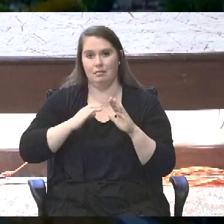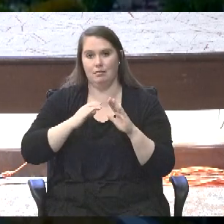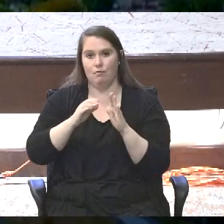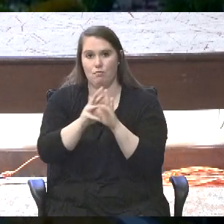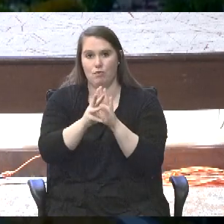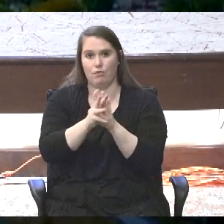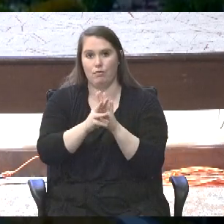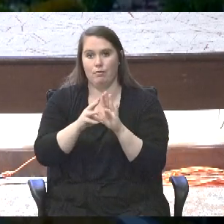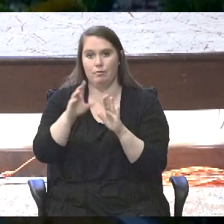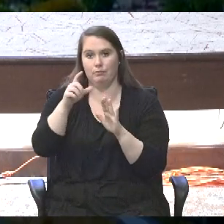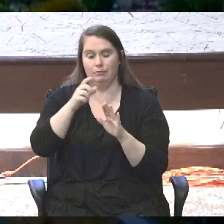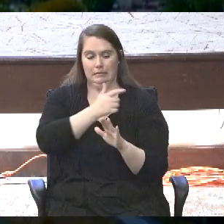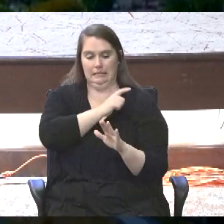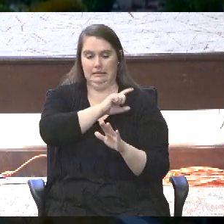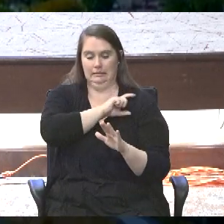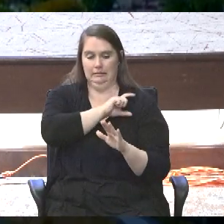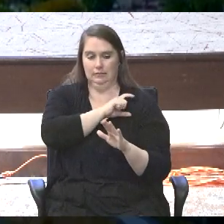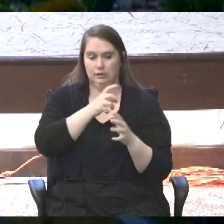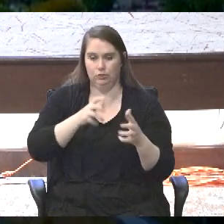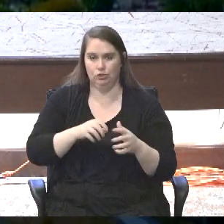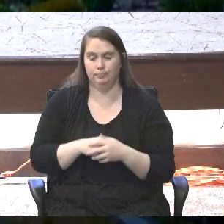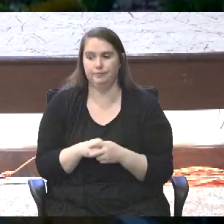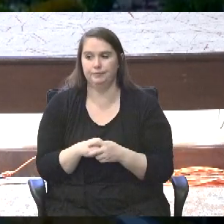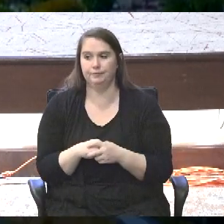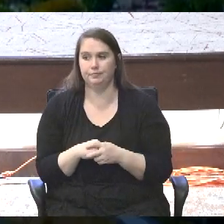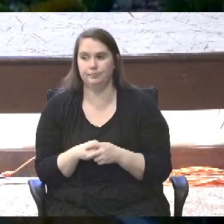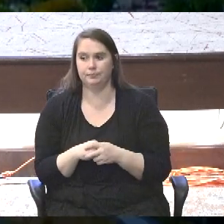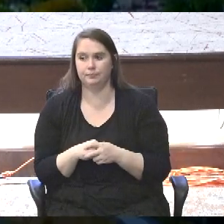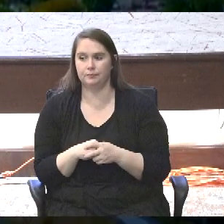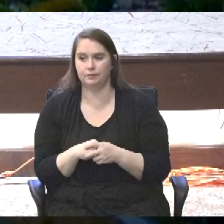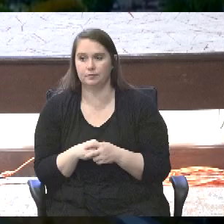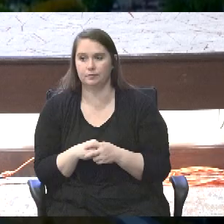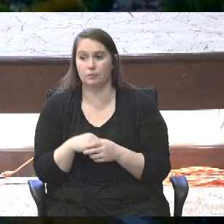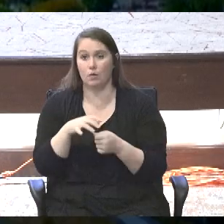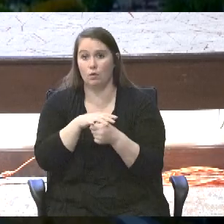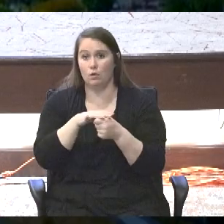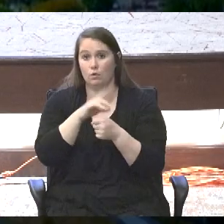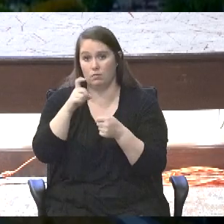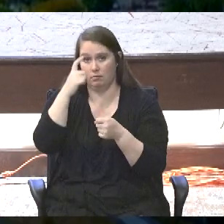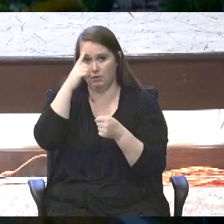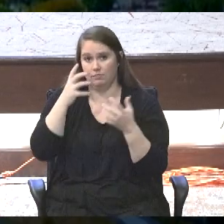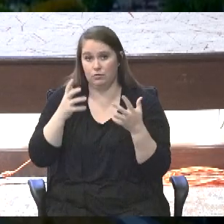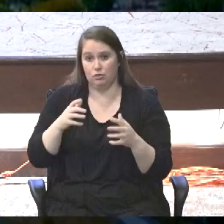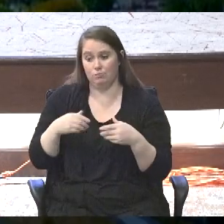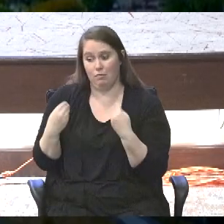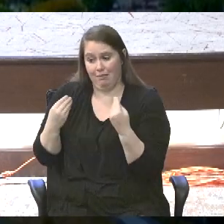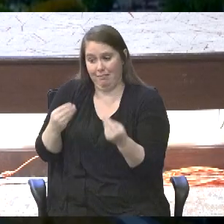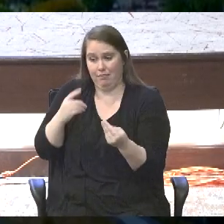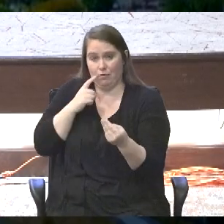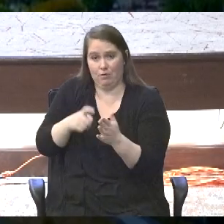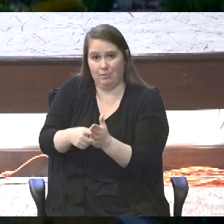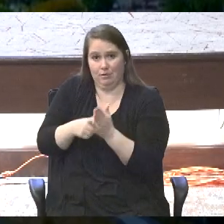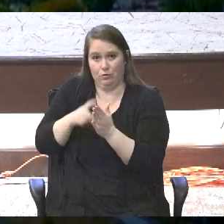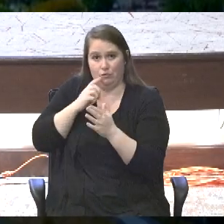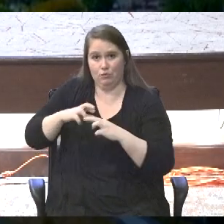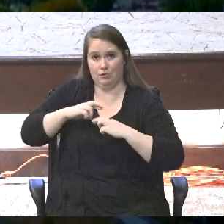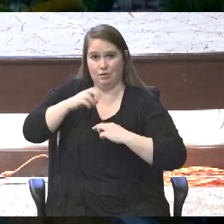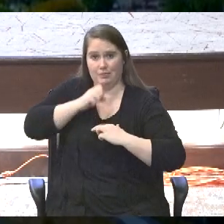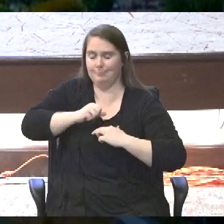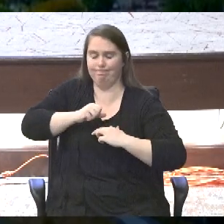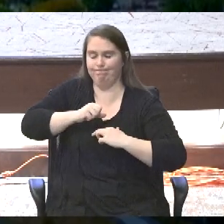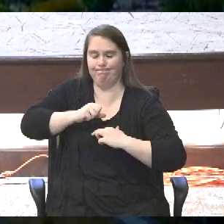fire personnel. The Civil Service Act and the Texas Local Government Code no longer provides for a mandatory retirement